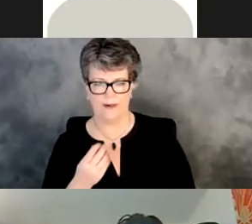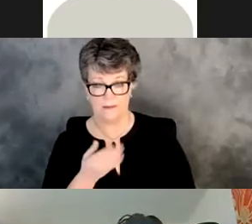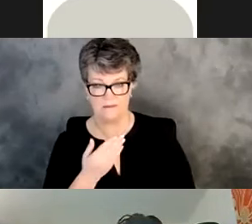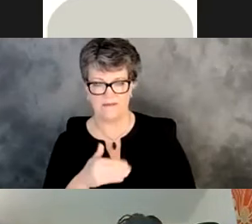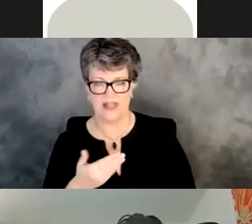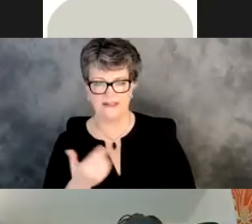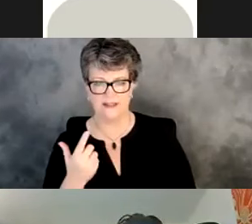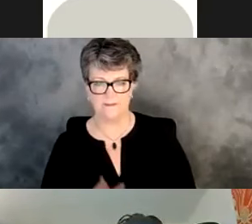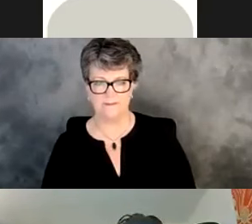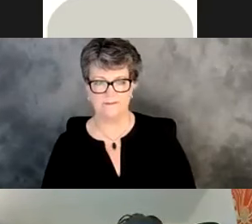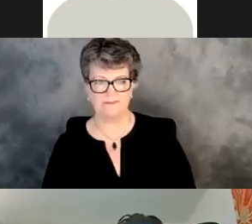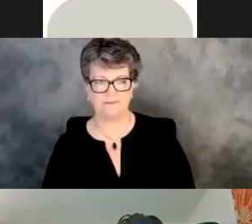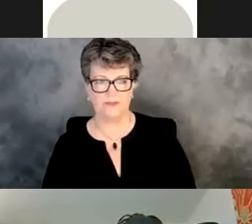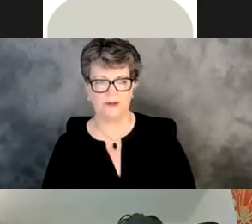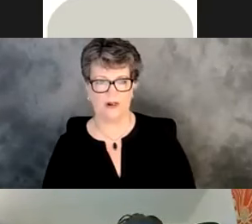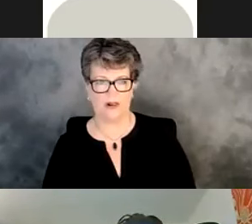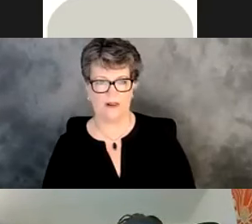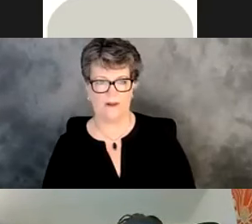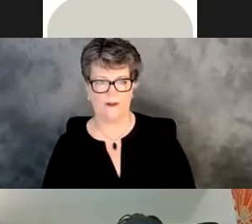slide.